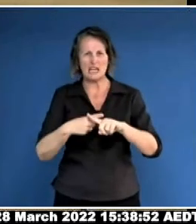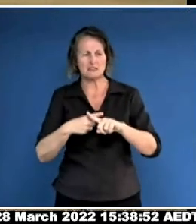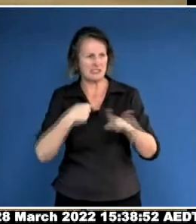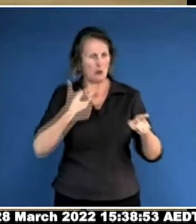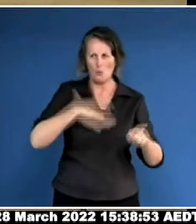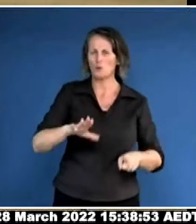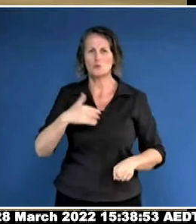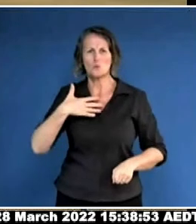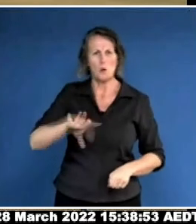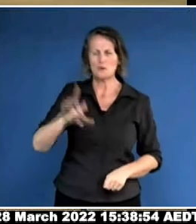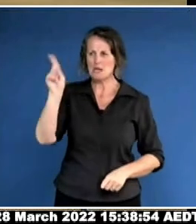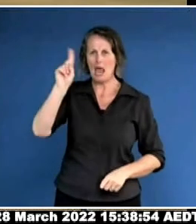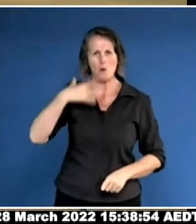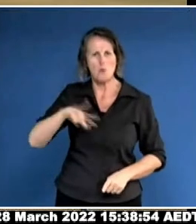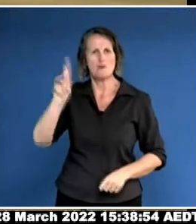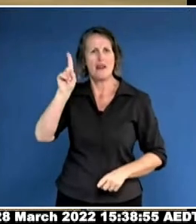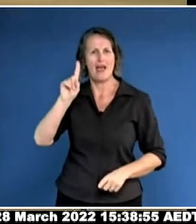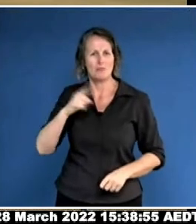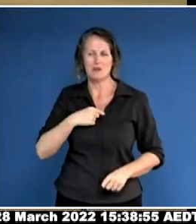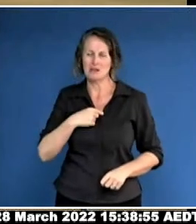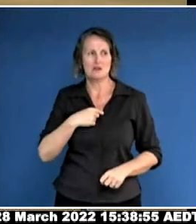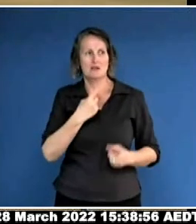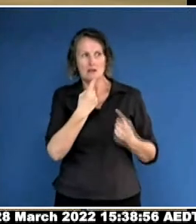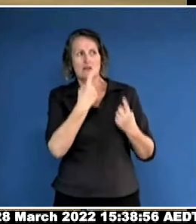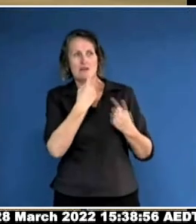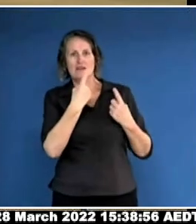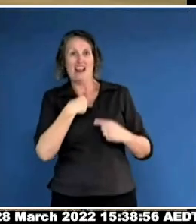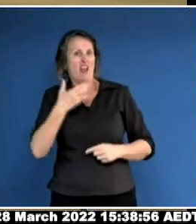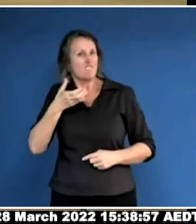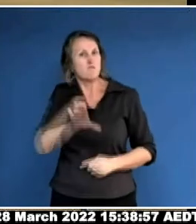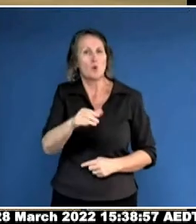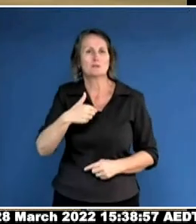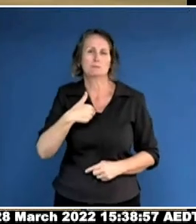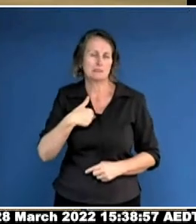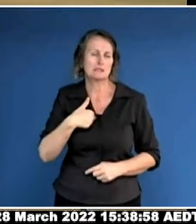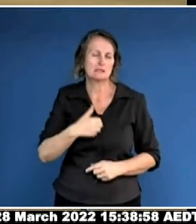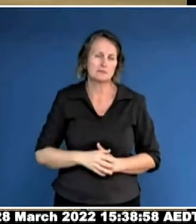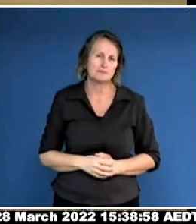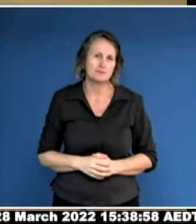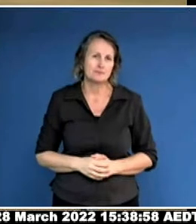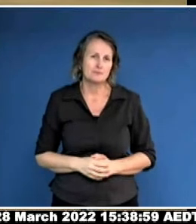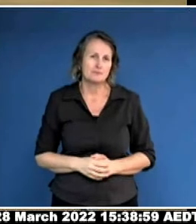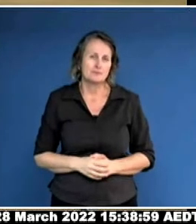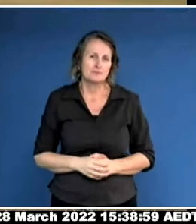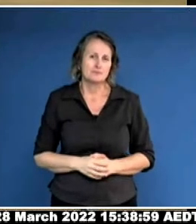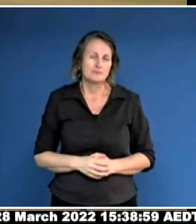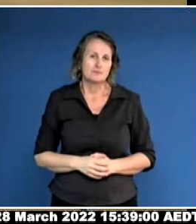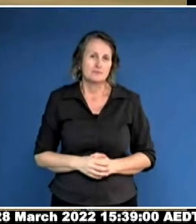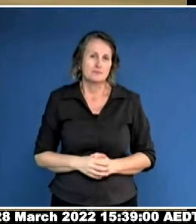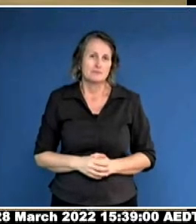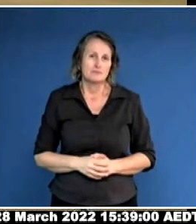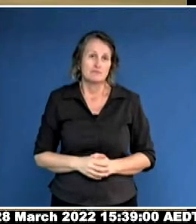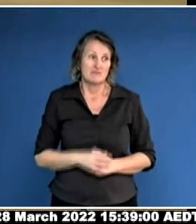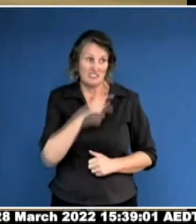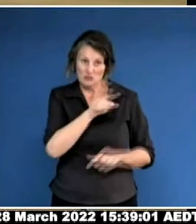to be satisfied, he would be very insistent and physically force me to perform sexual acts. He would also push